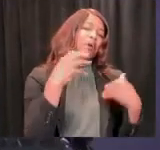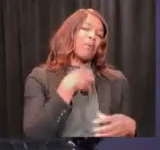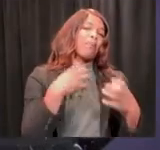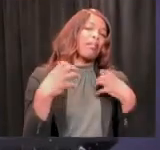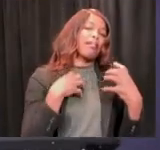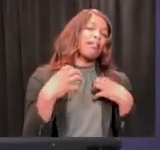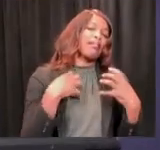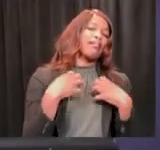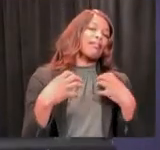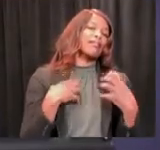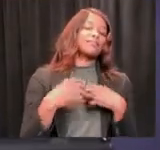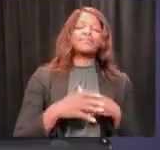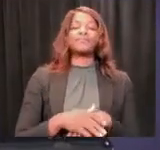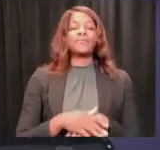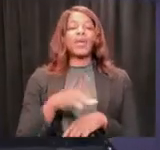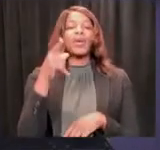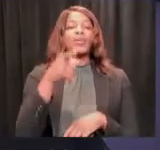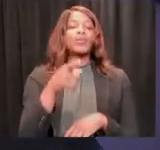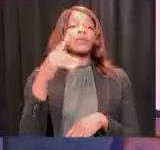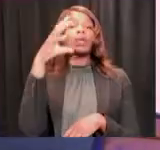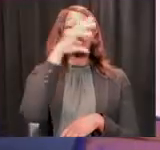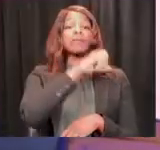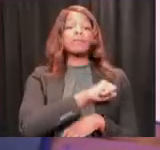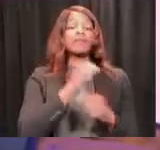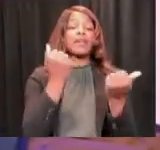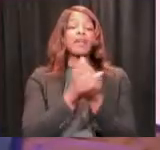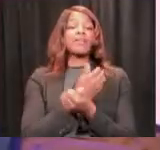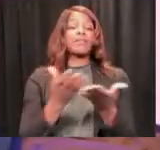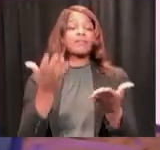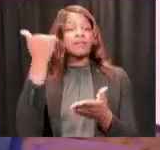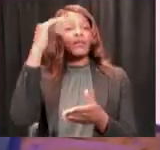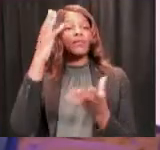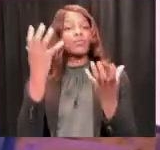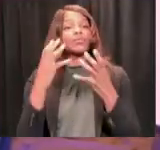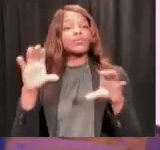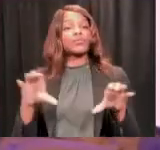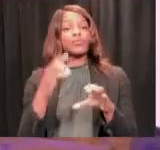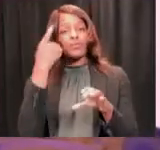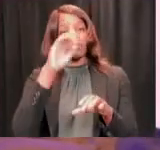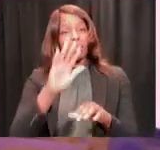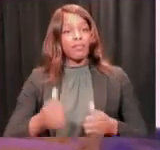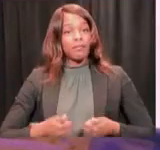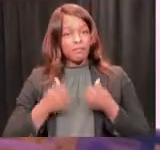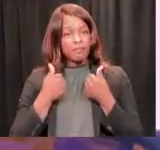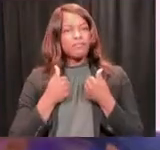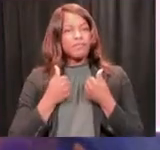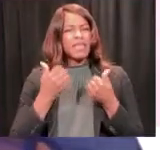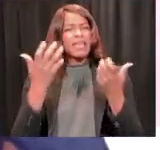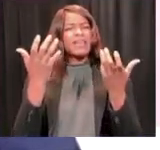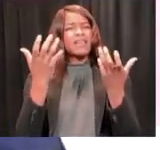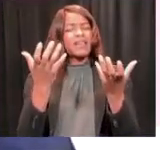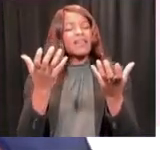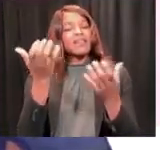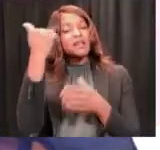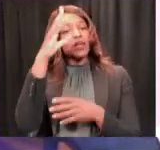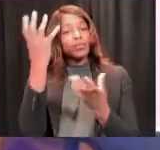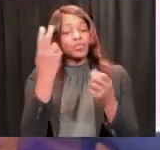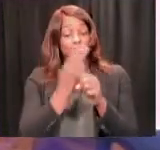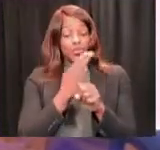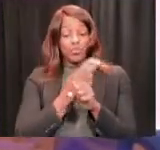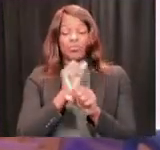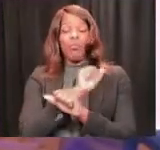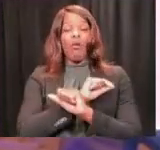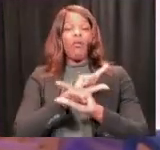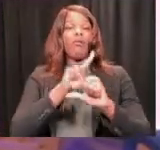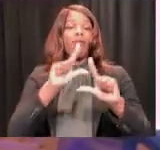this juncture, you're going to miss what God wants to do in your life. You're going to miss that God's going to use that, and God's going